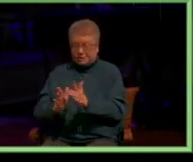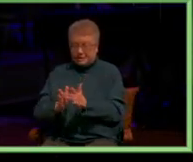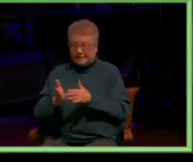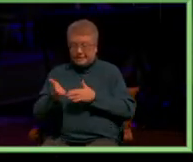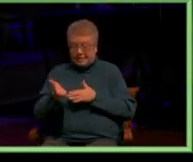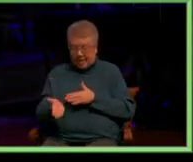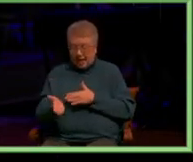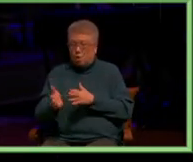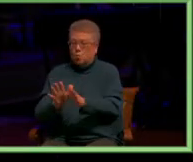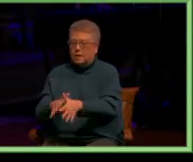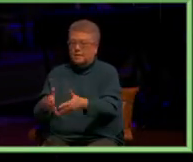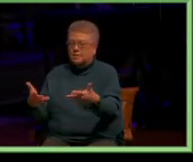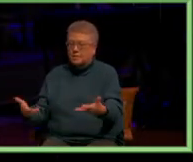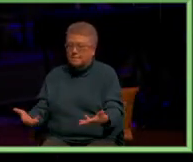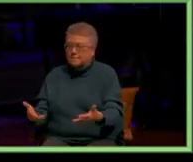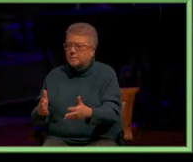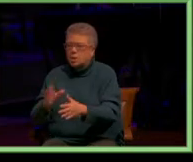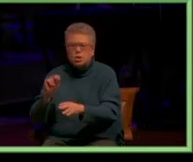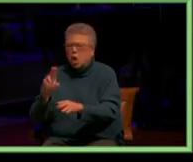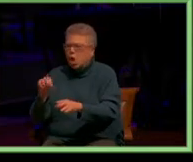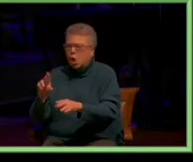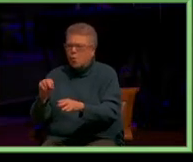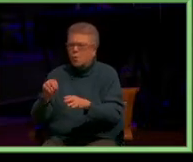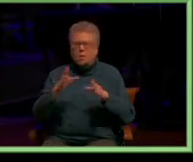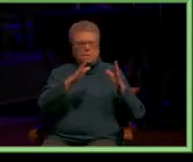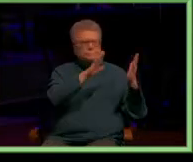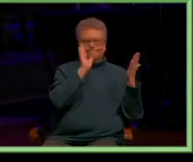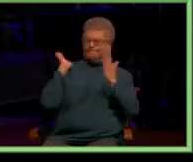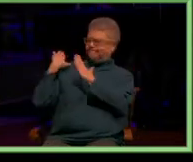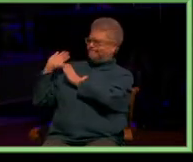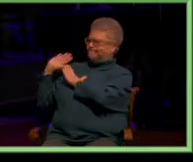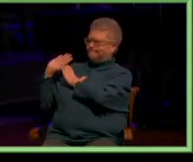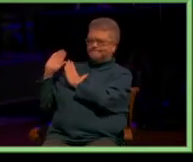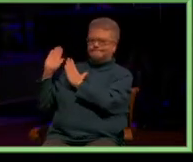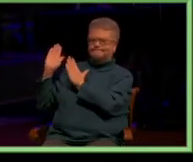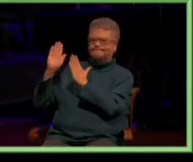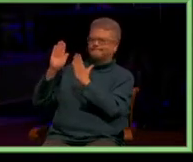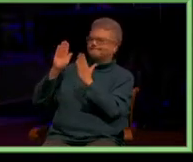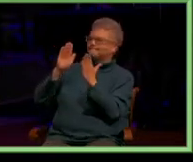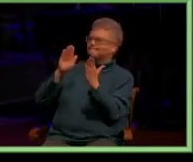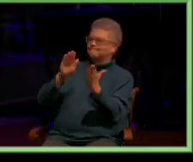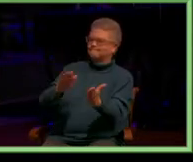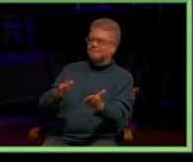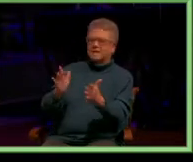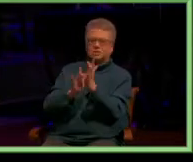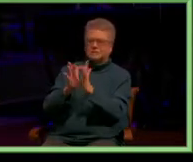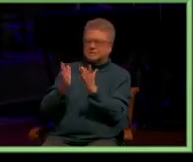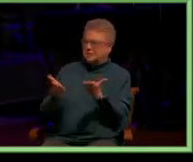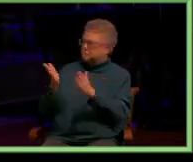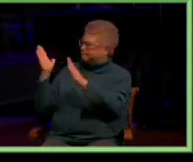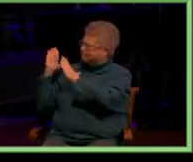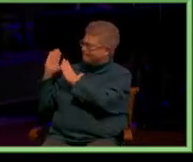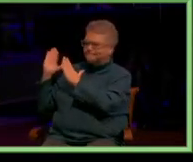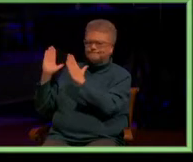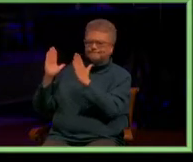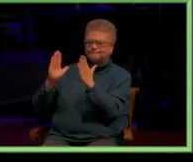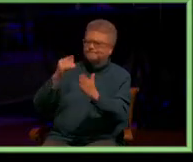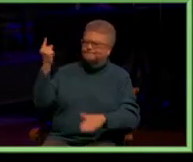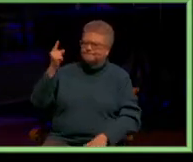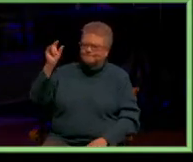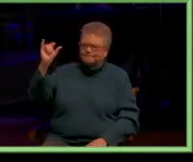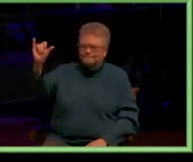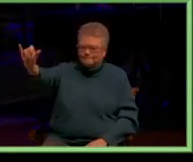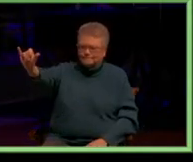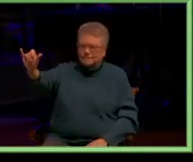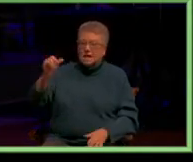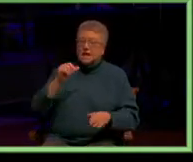animals in Bethlehem. He has always been. He will always be. In fact, he did not stop being God by entering